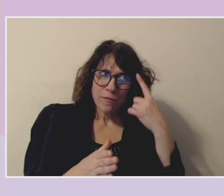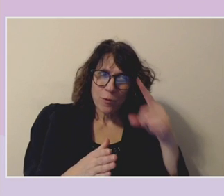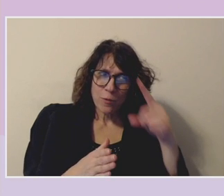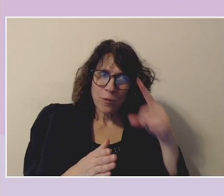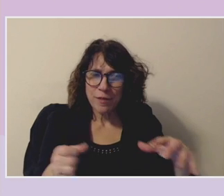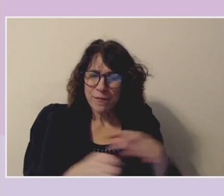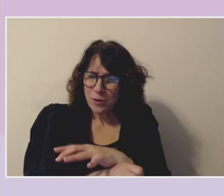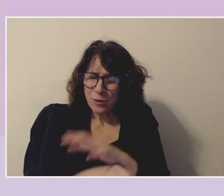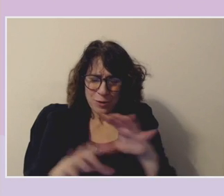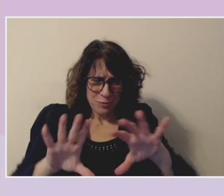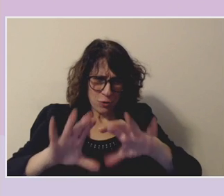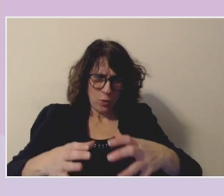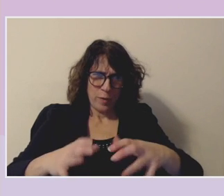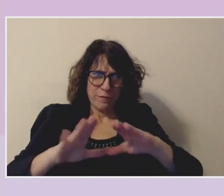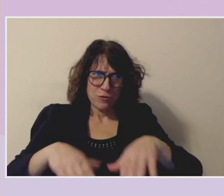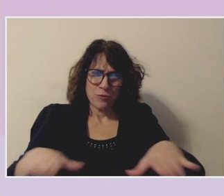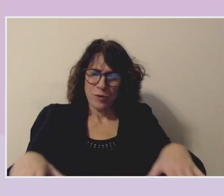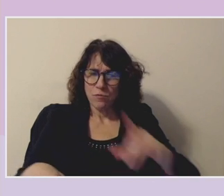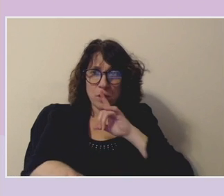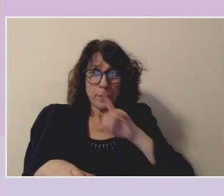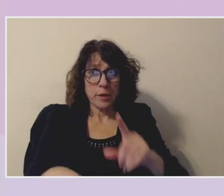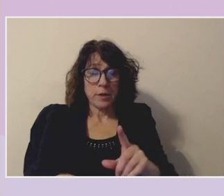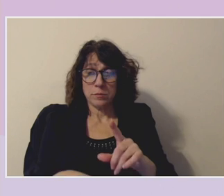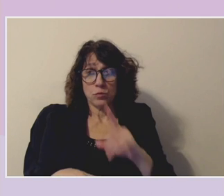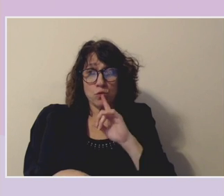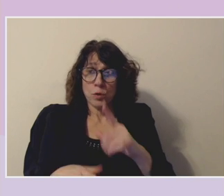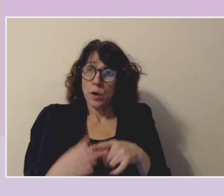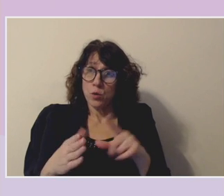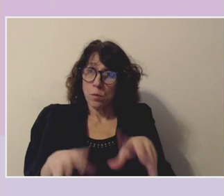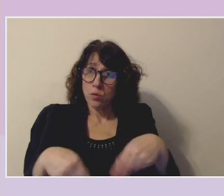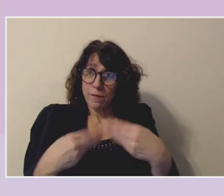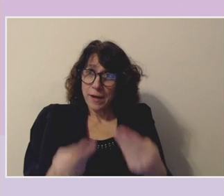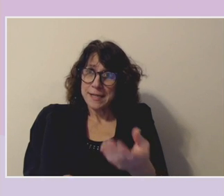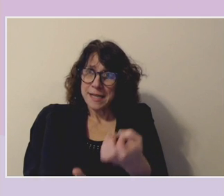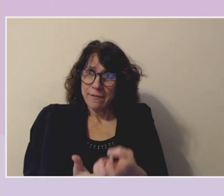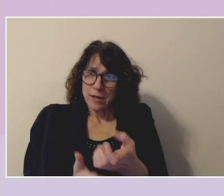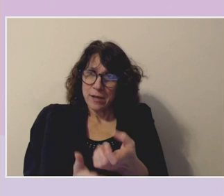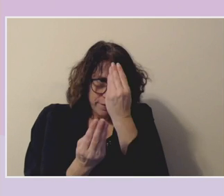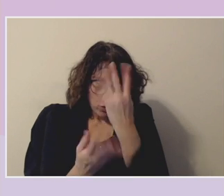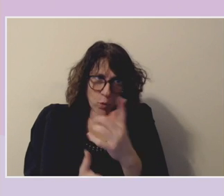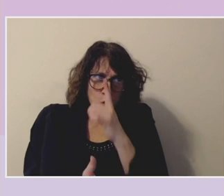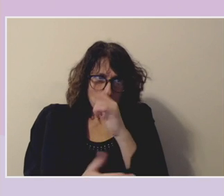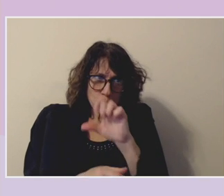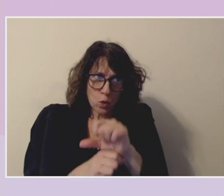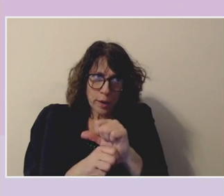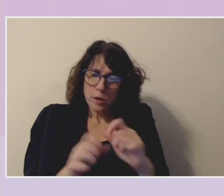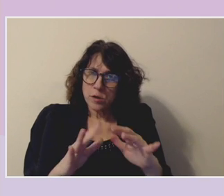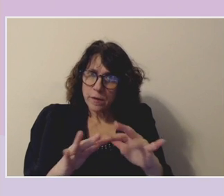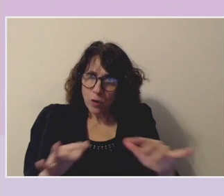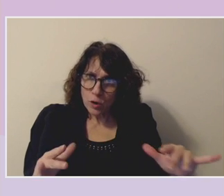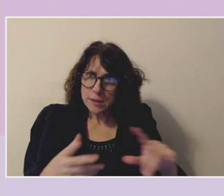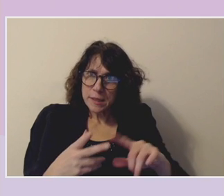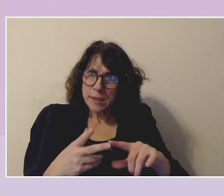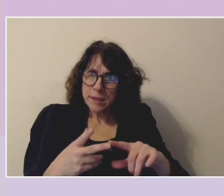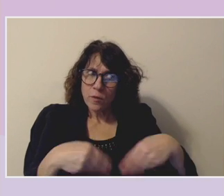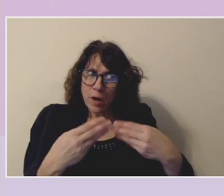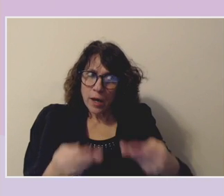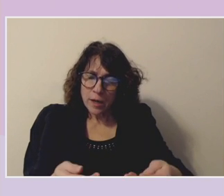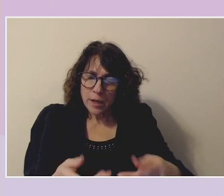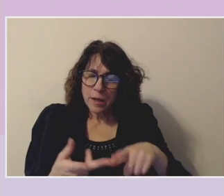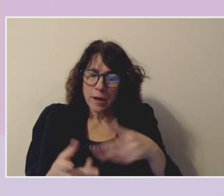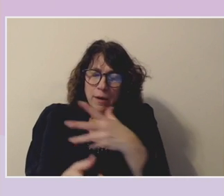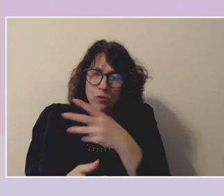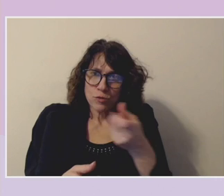kids. And so really making sure what you're providing is evidence-informed. Who's doing the work? Is there diversity in who's providing an understanding